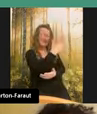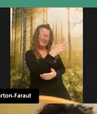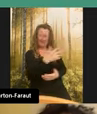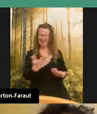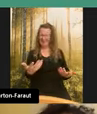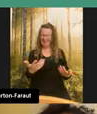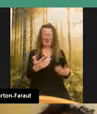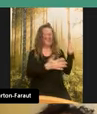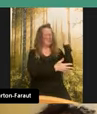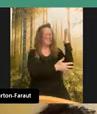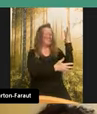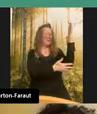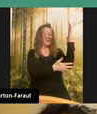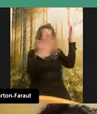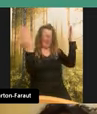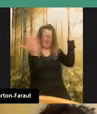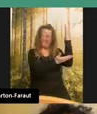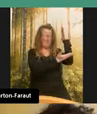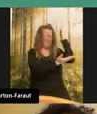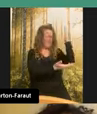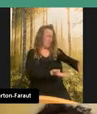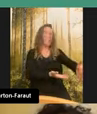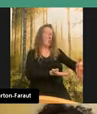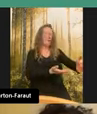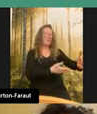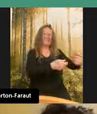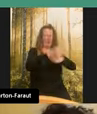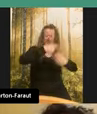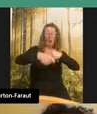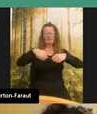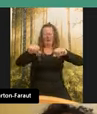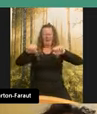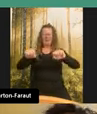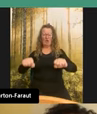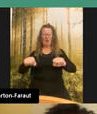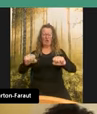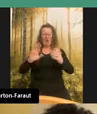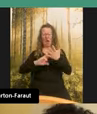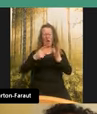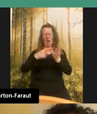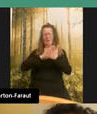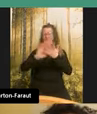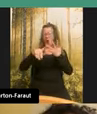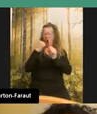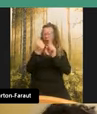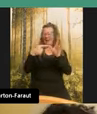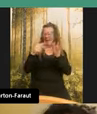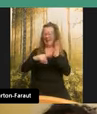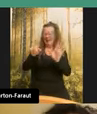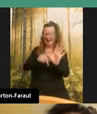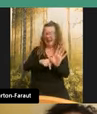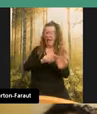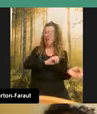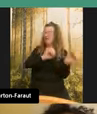The trees are felled and turned into mahogany furniture, which is shipped to Britain, and the place replaced with kind of cash